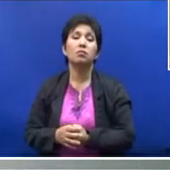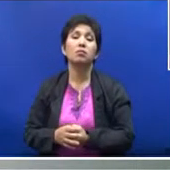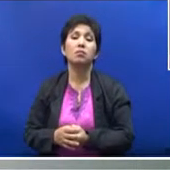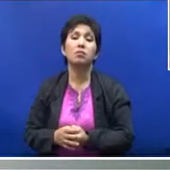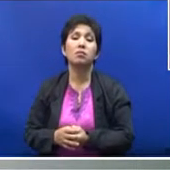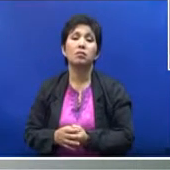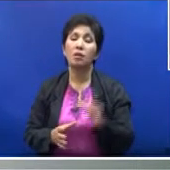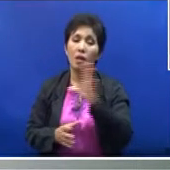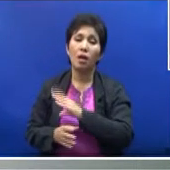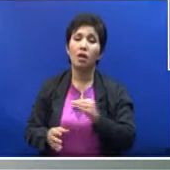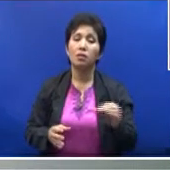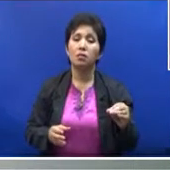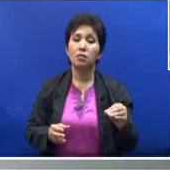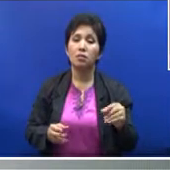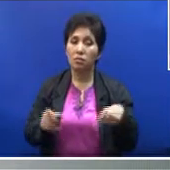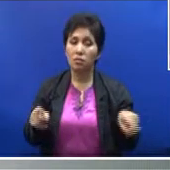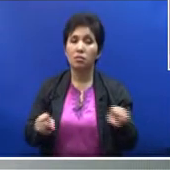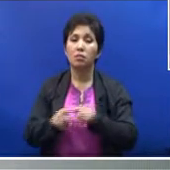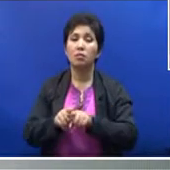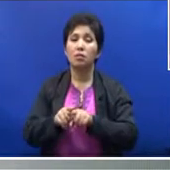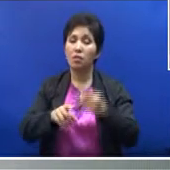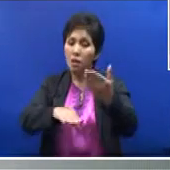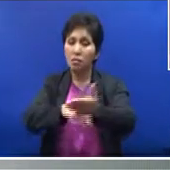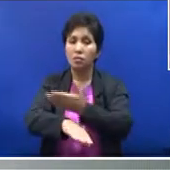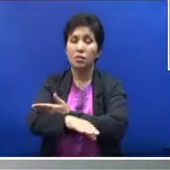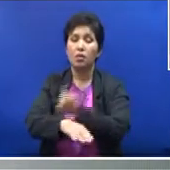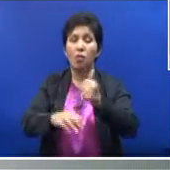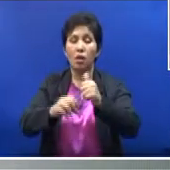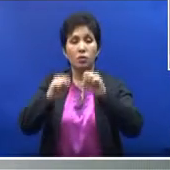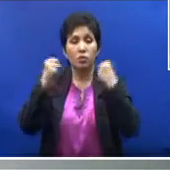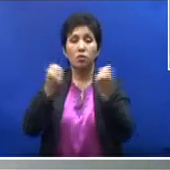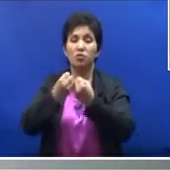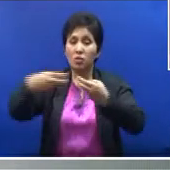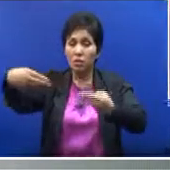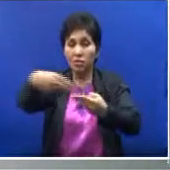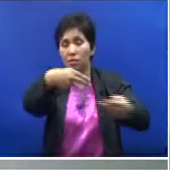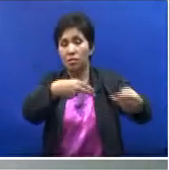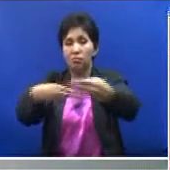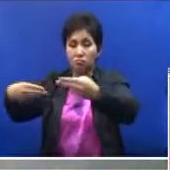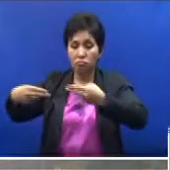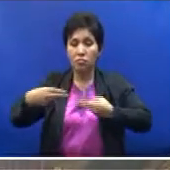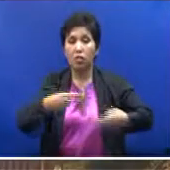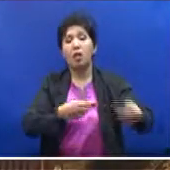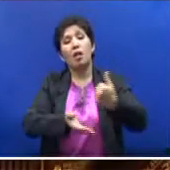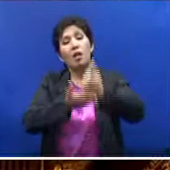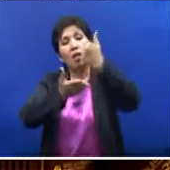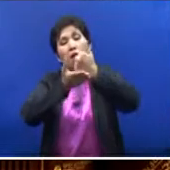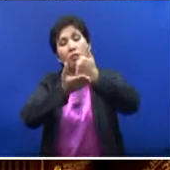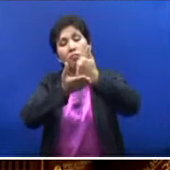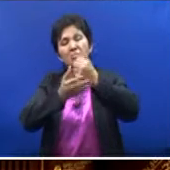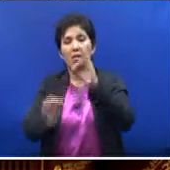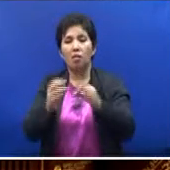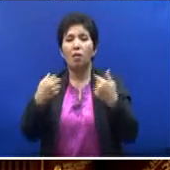Okay, and it also may expand one's social network and enables him to ask for help in times of